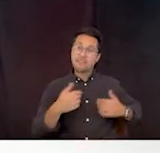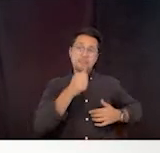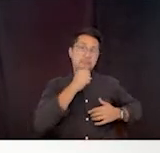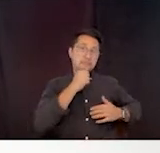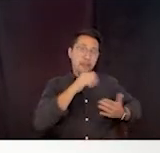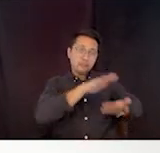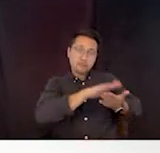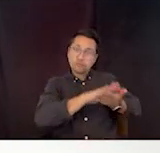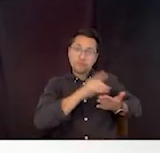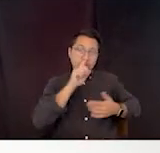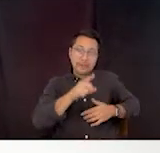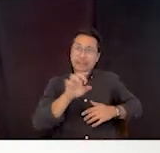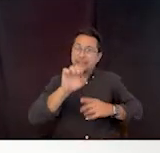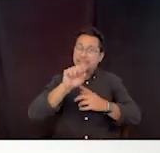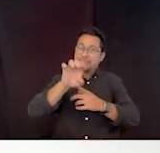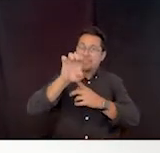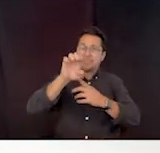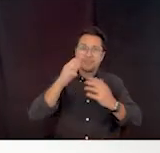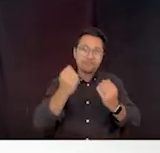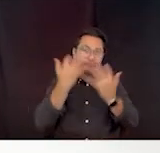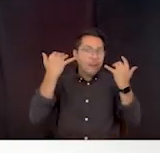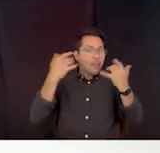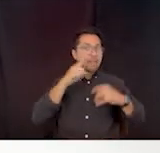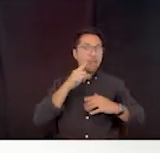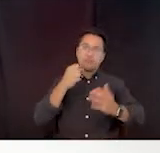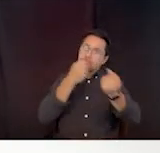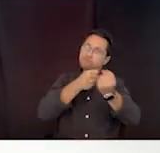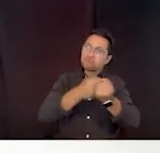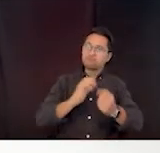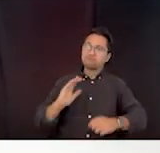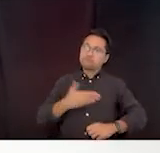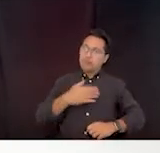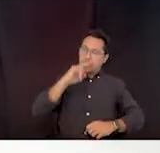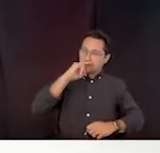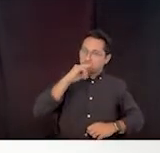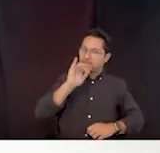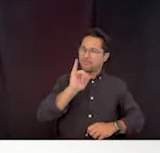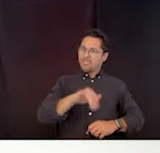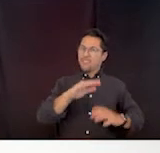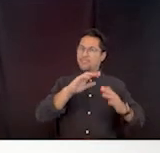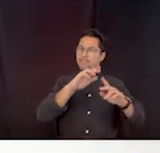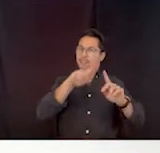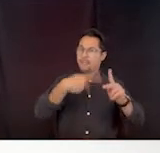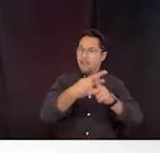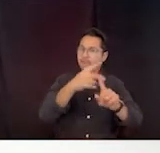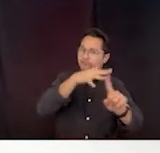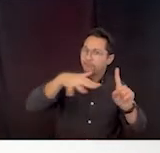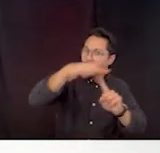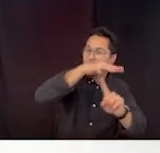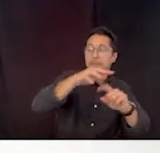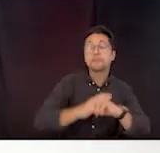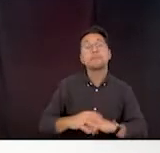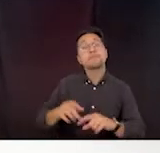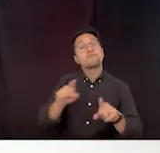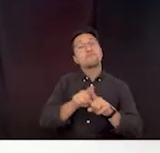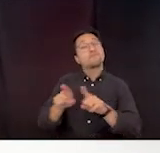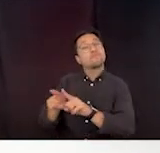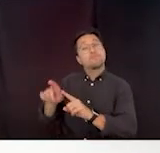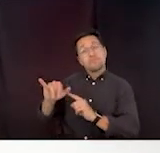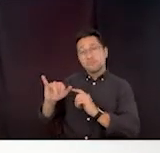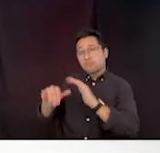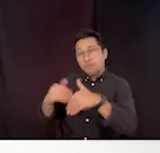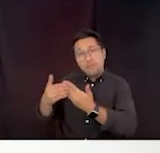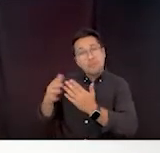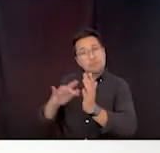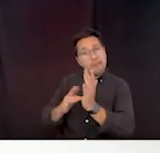really ESC friendly and do a great job of supporting our children in that environment. Additionally, all of those medical services that were available for